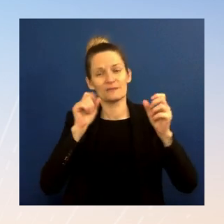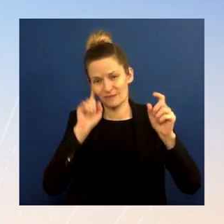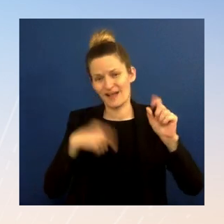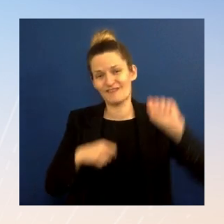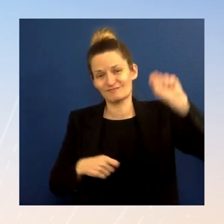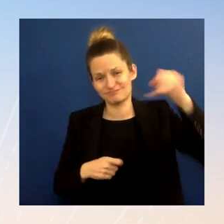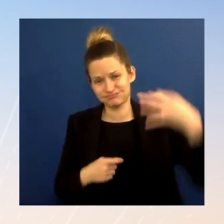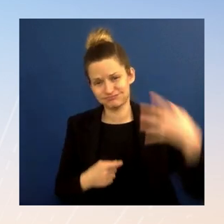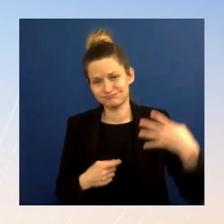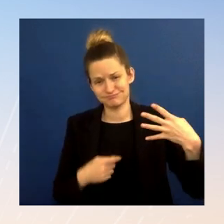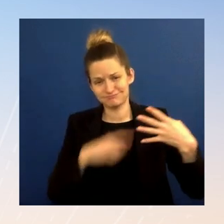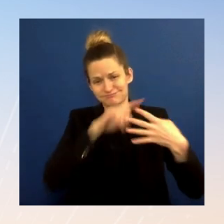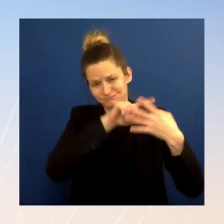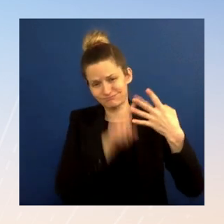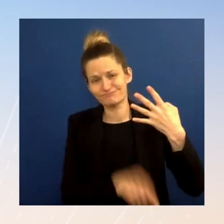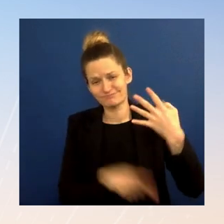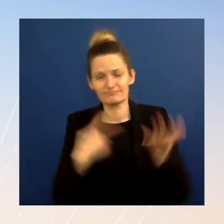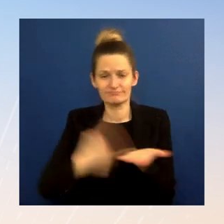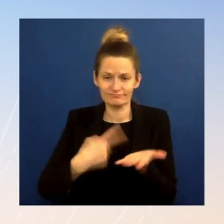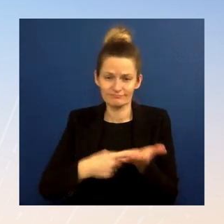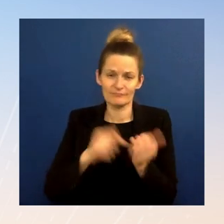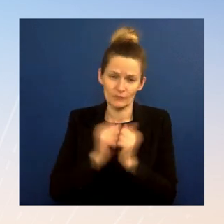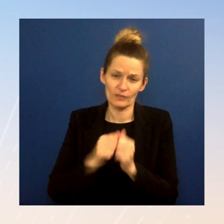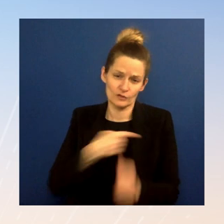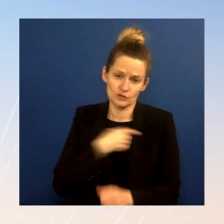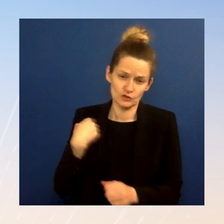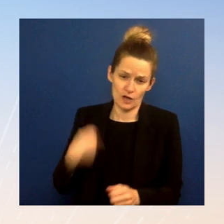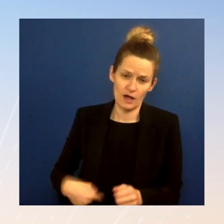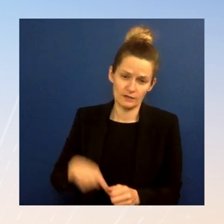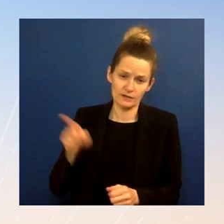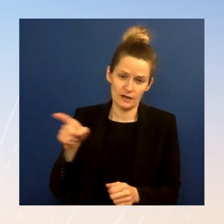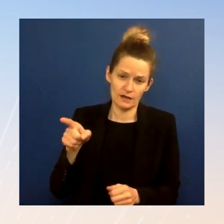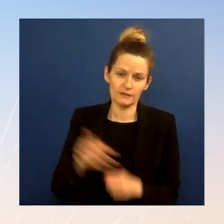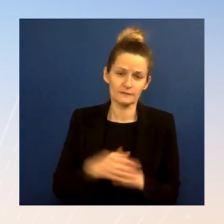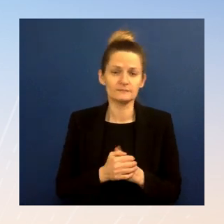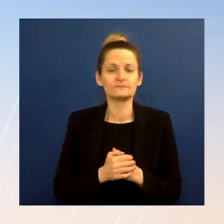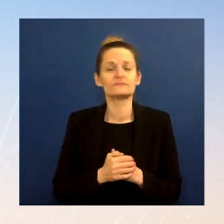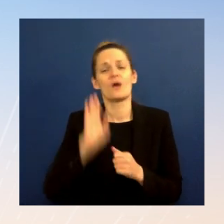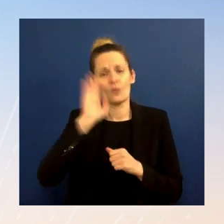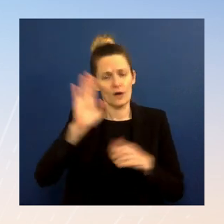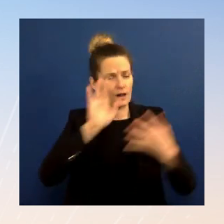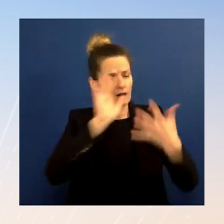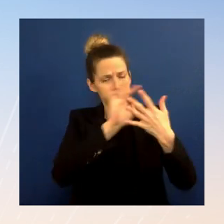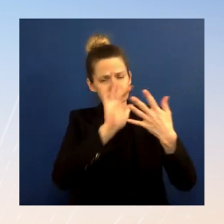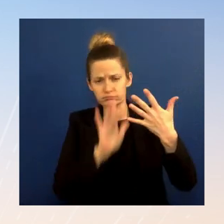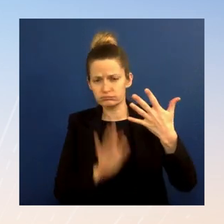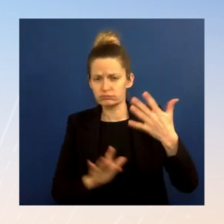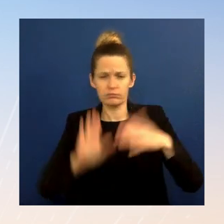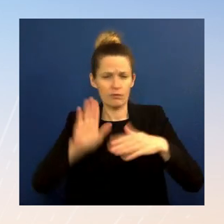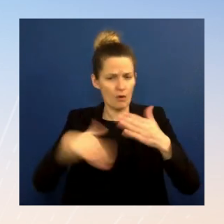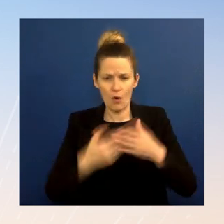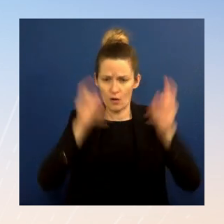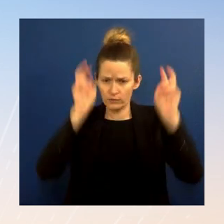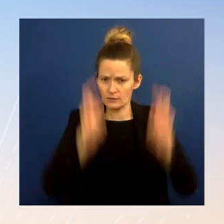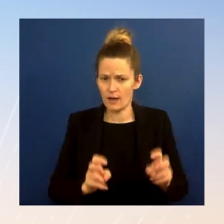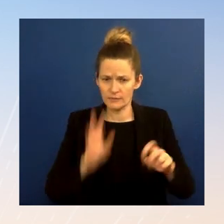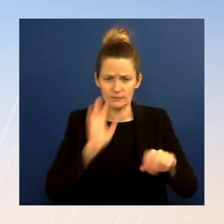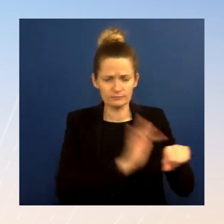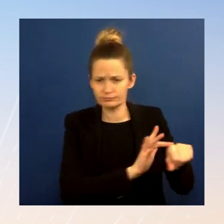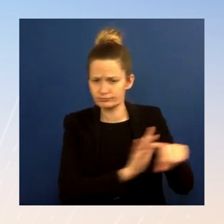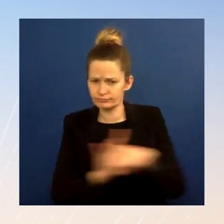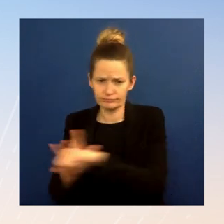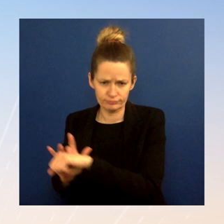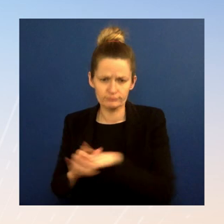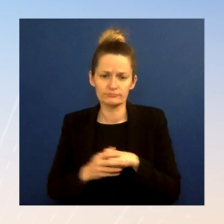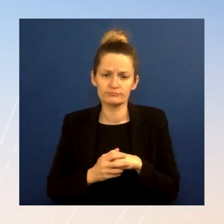of course, when he speaks with President Xi. But to go to your question, this is an opportunity for President Biden to assess where President